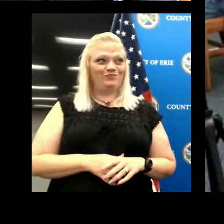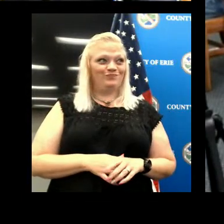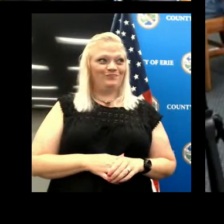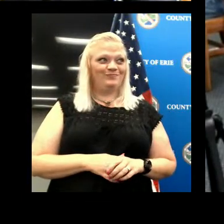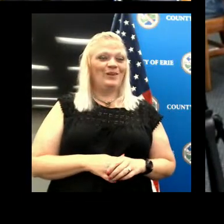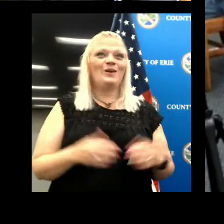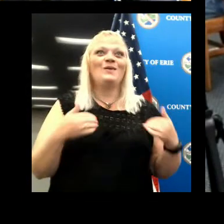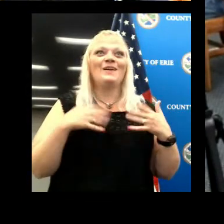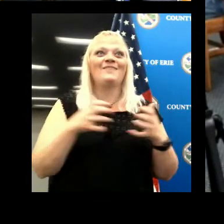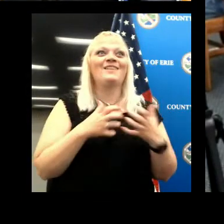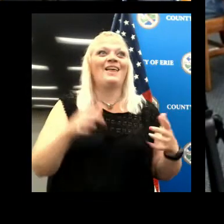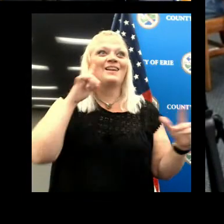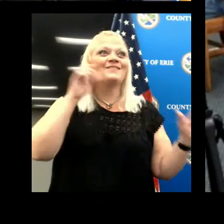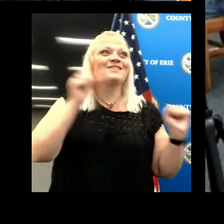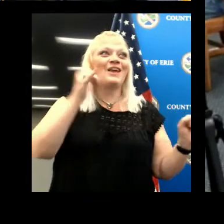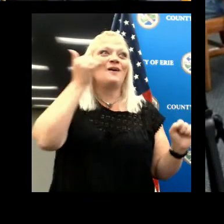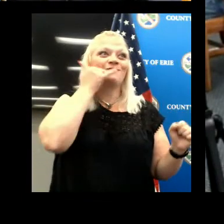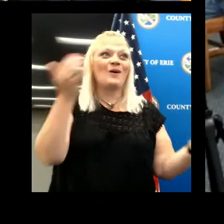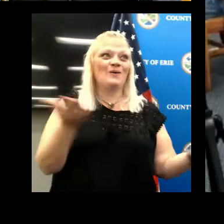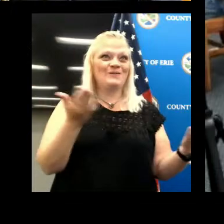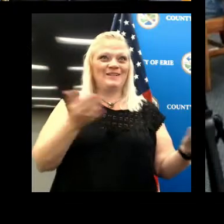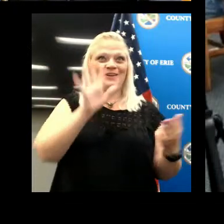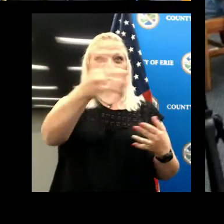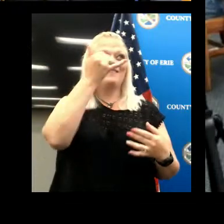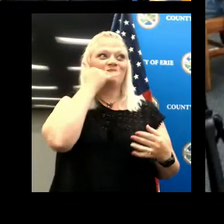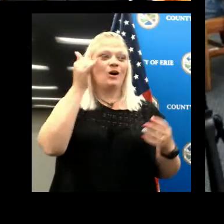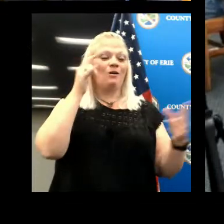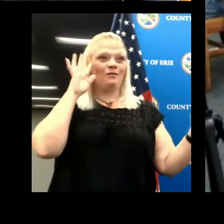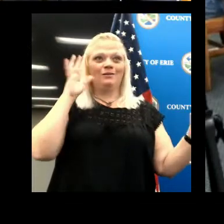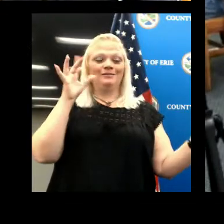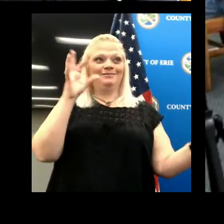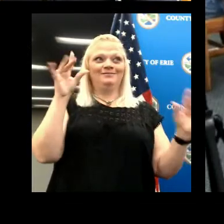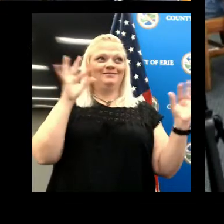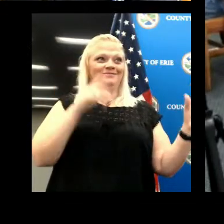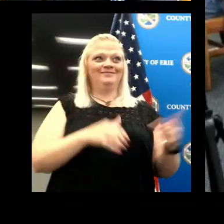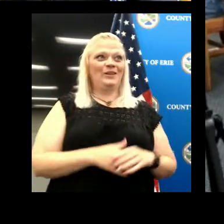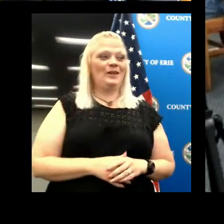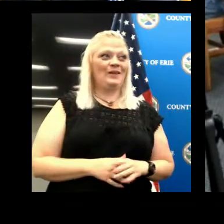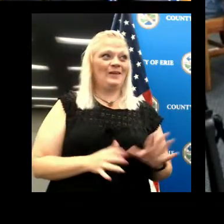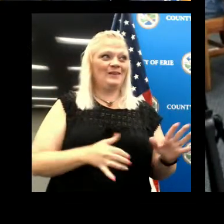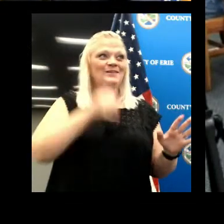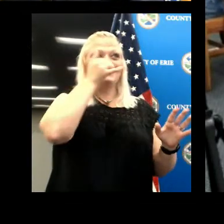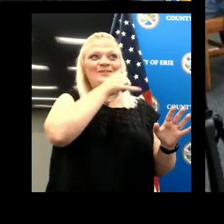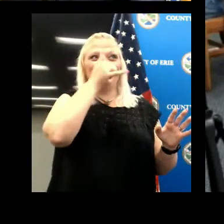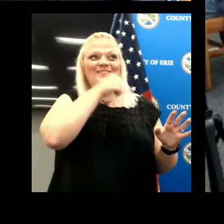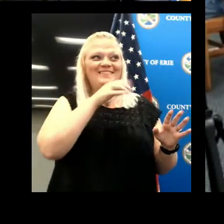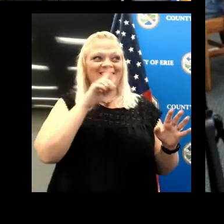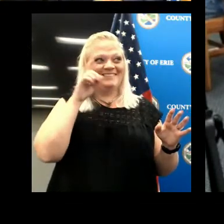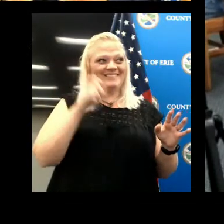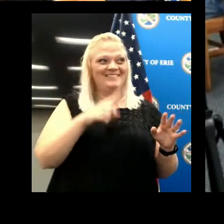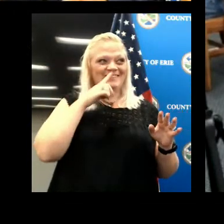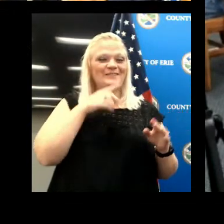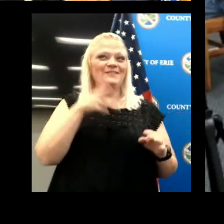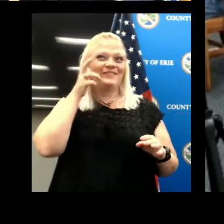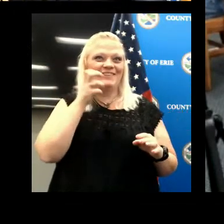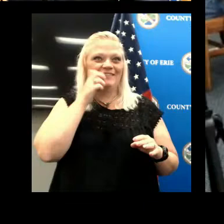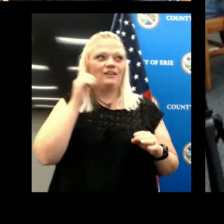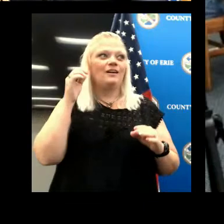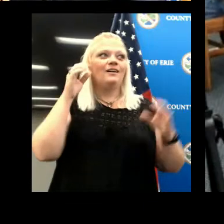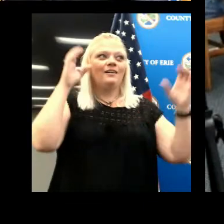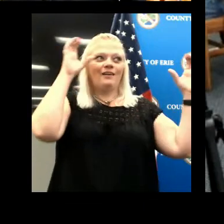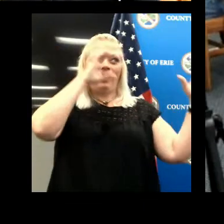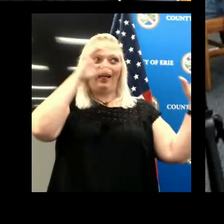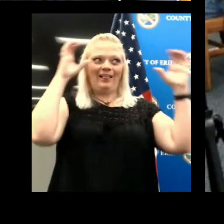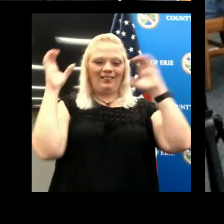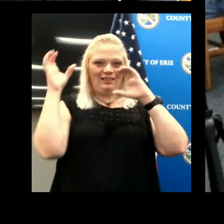We got some loud phones here. Okay, silly question flowing into the newsroom regarding Halloween in Erie